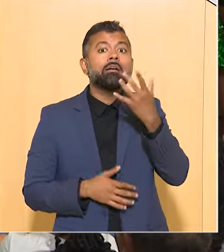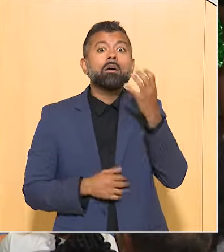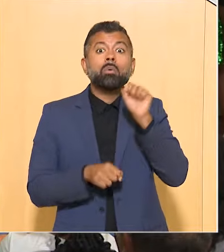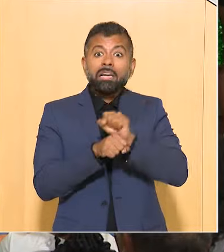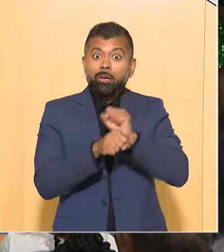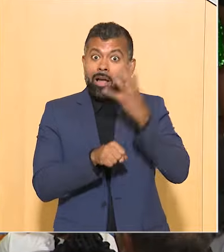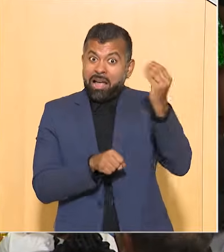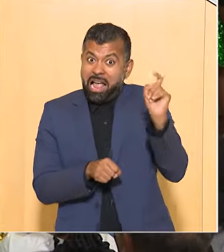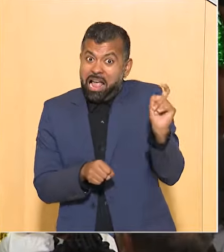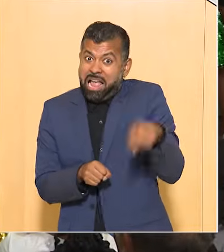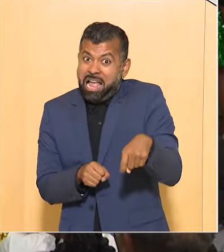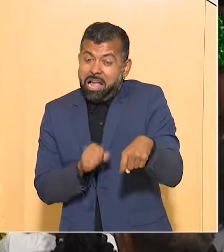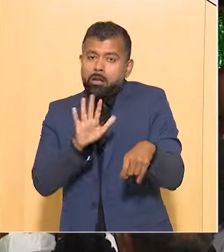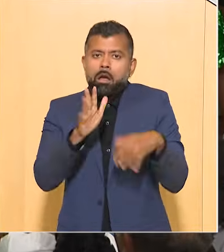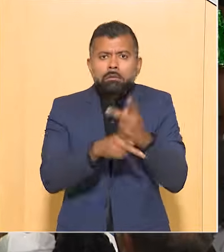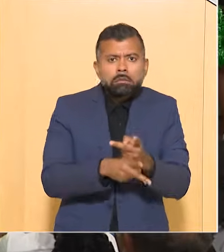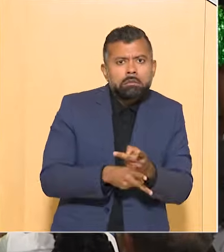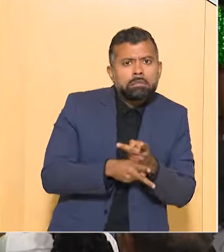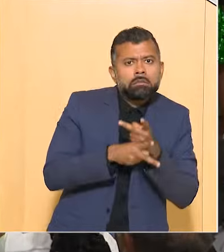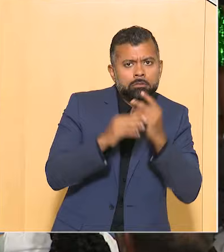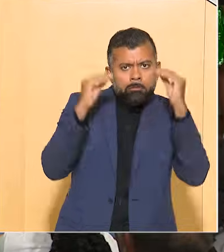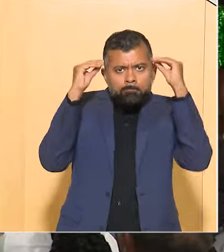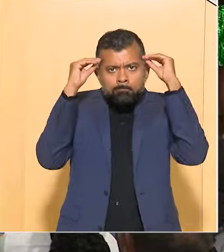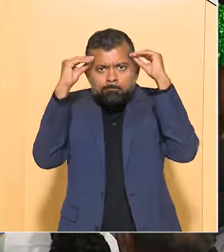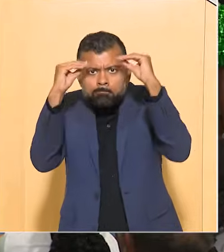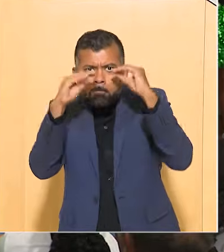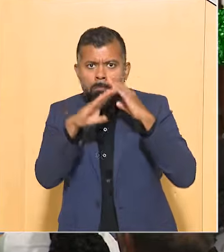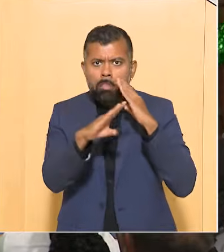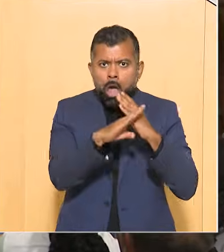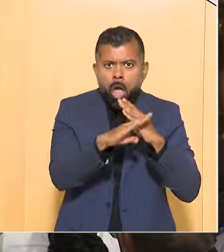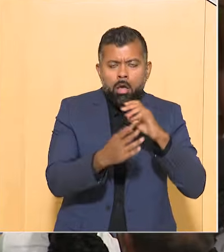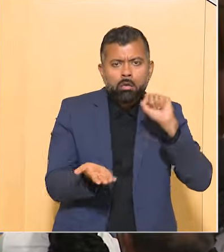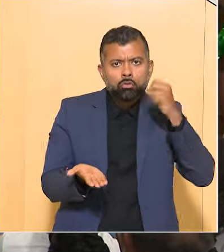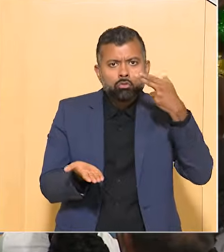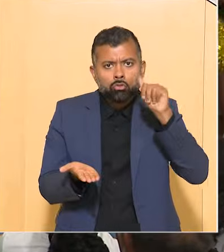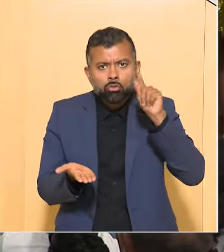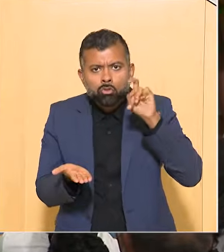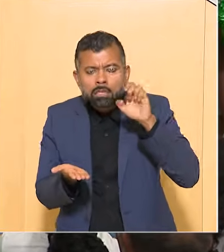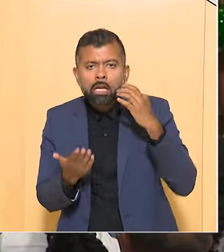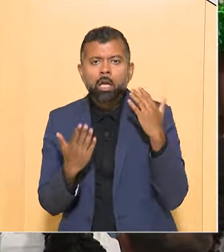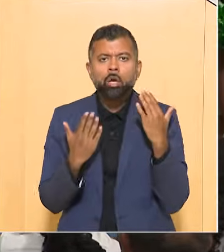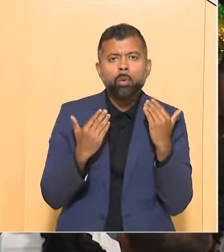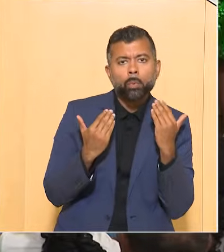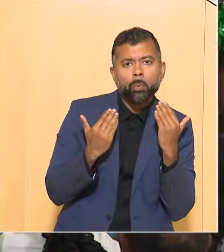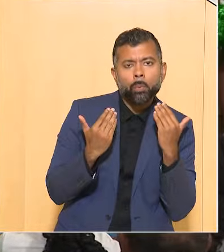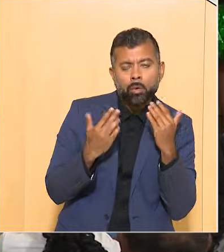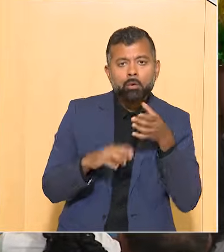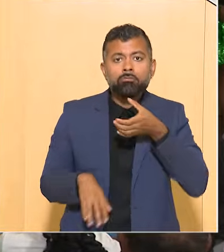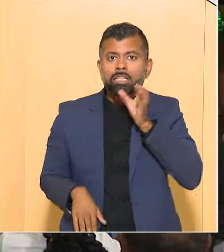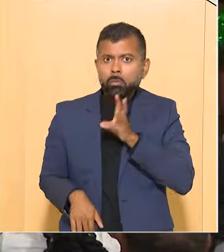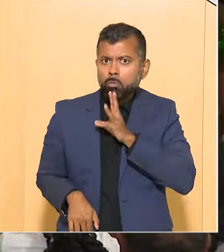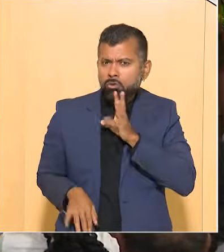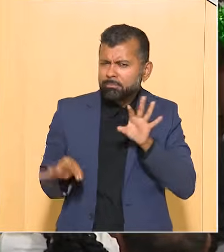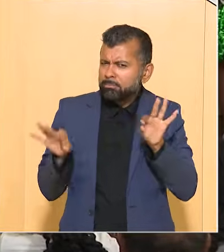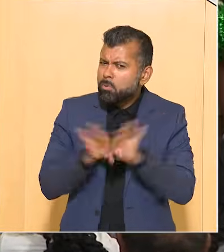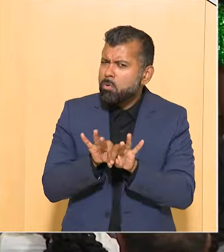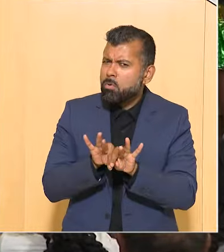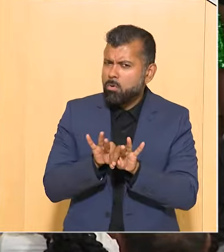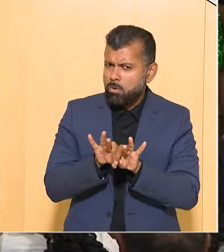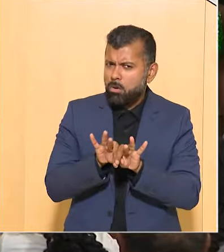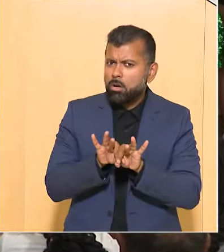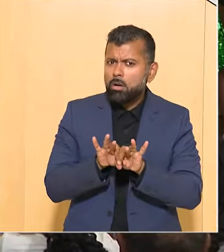accommodations so that you can have shade, you can get cool, and you can drink lots of water. Or like